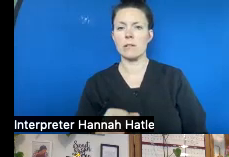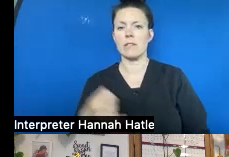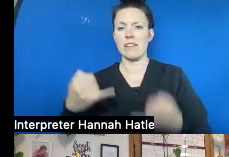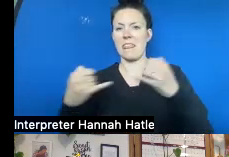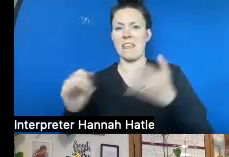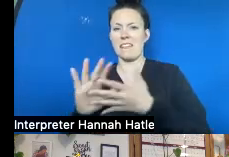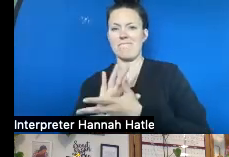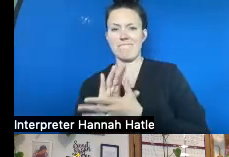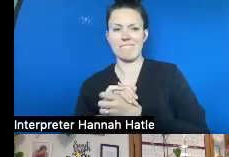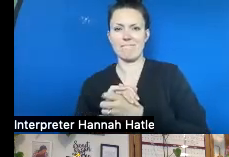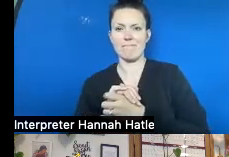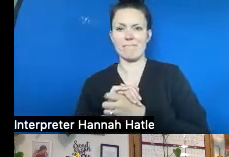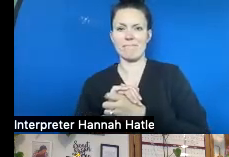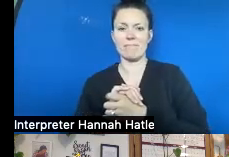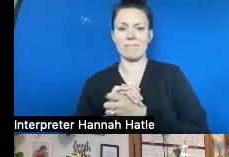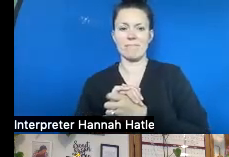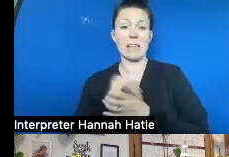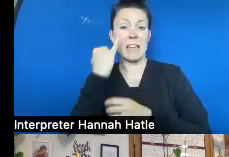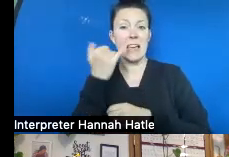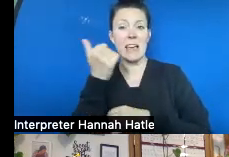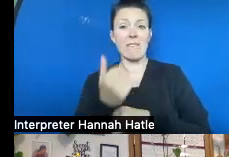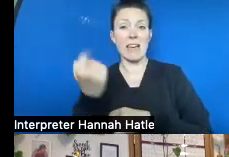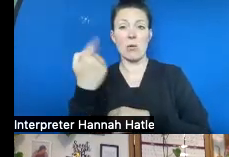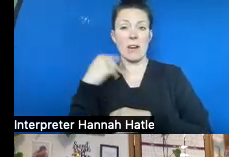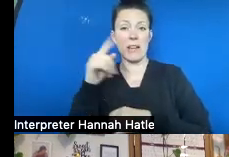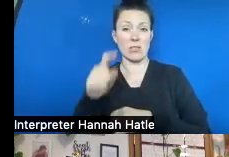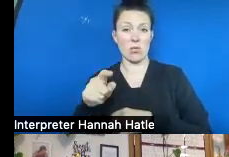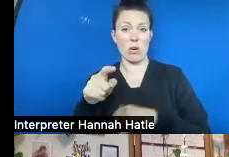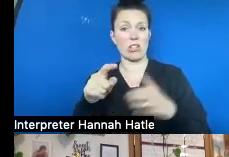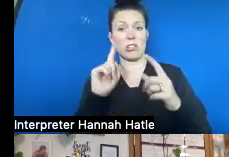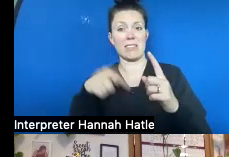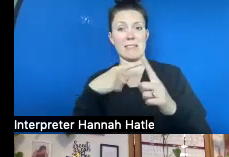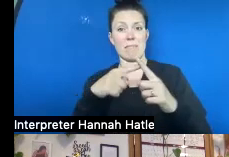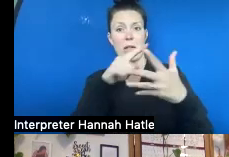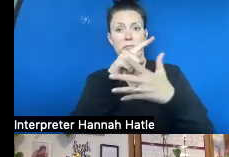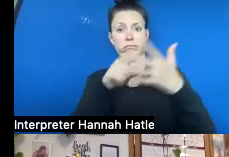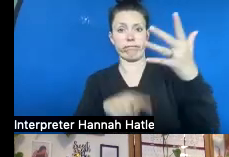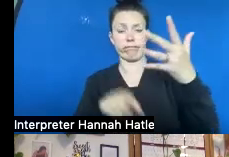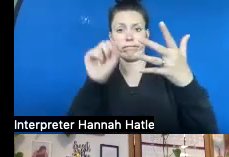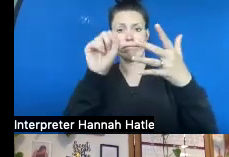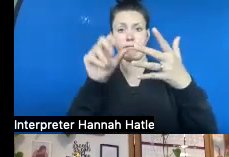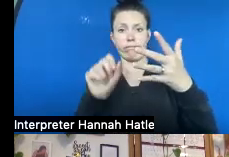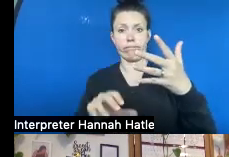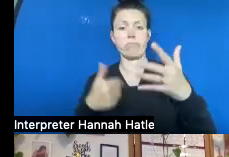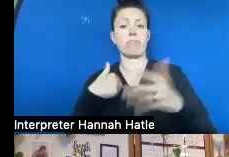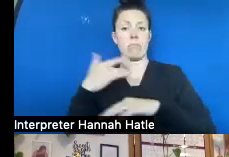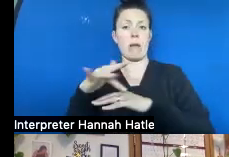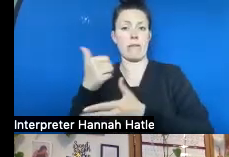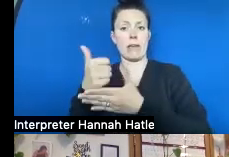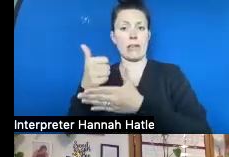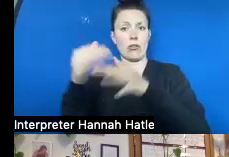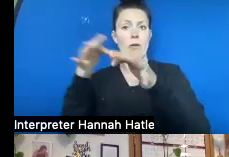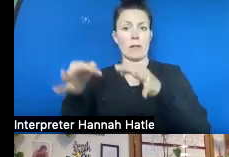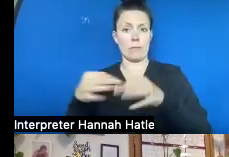Oh, and if anyone has any questions about any of these, I am available to help break it down as